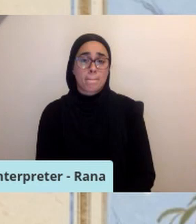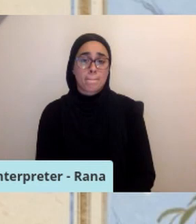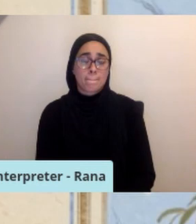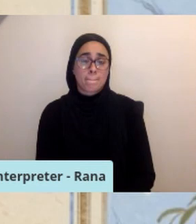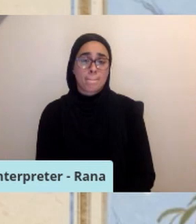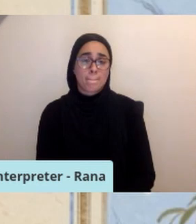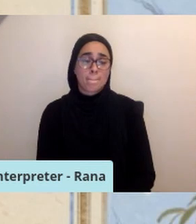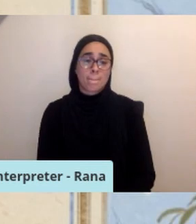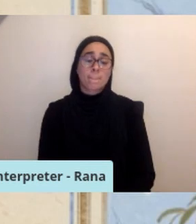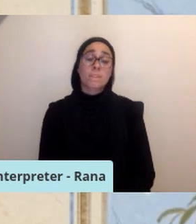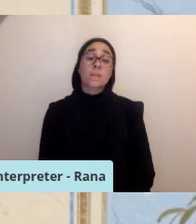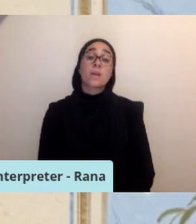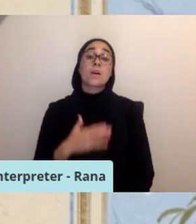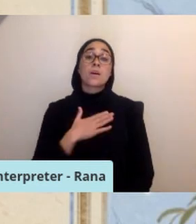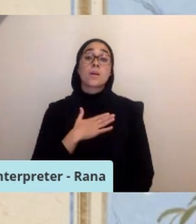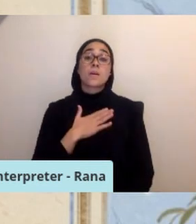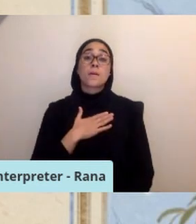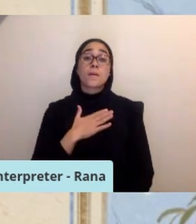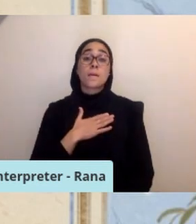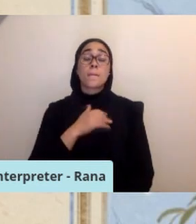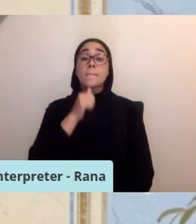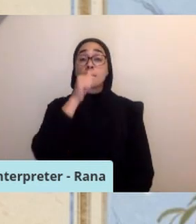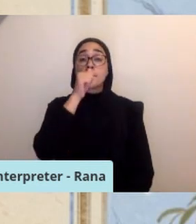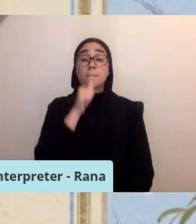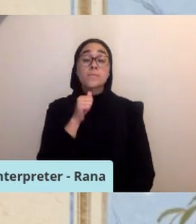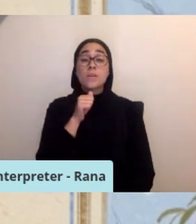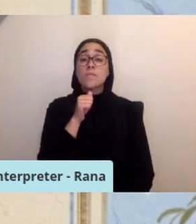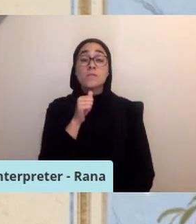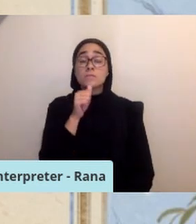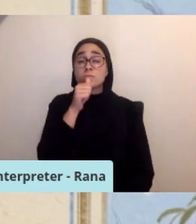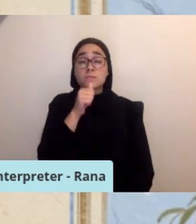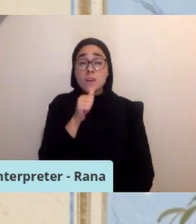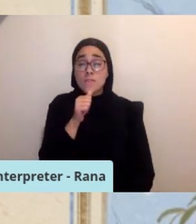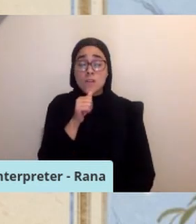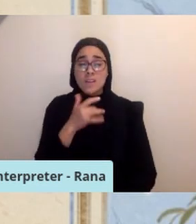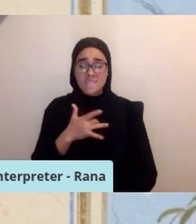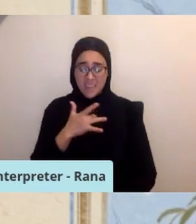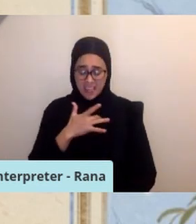Part of my suffering was suffering of divided loyalty